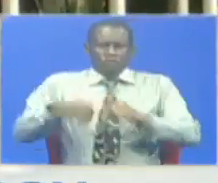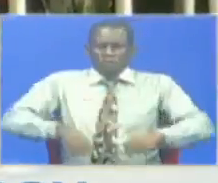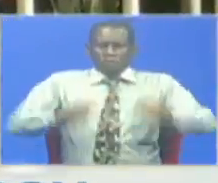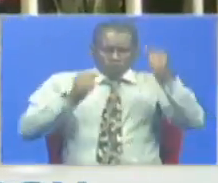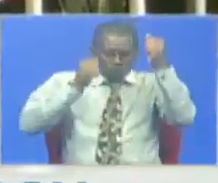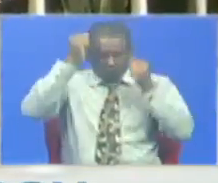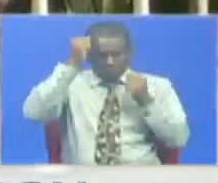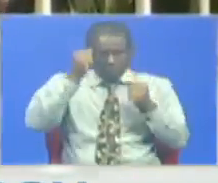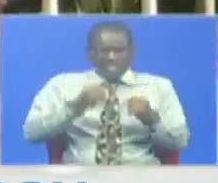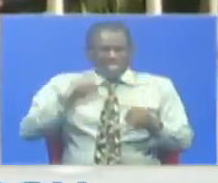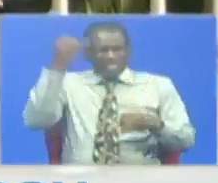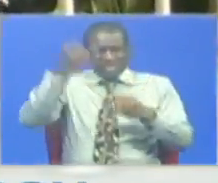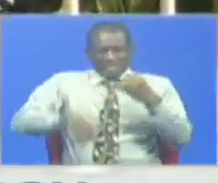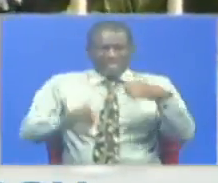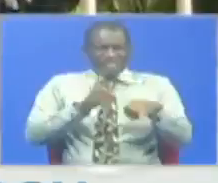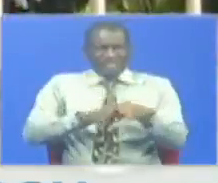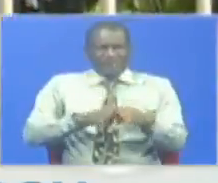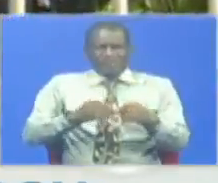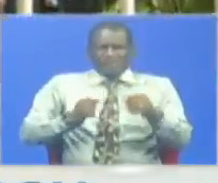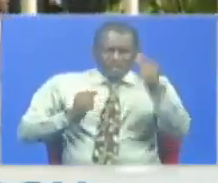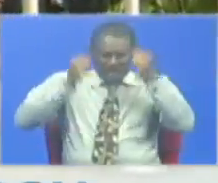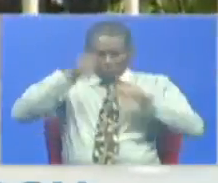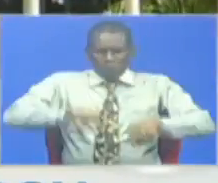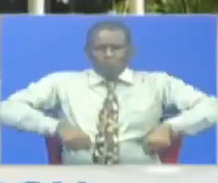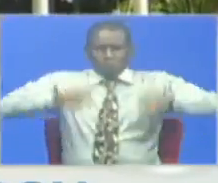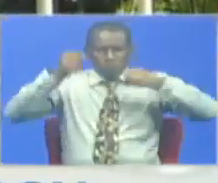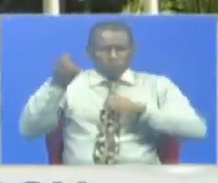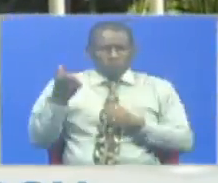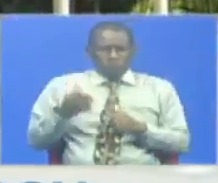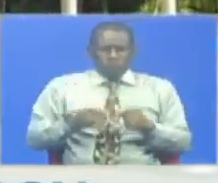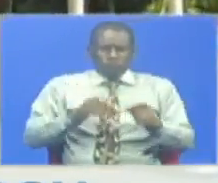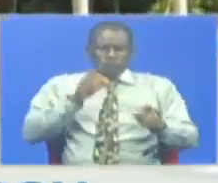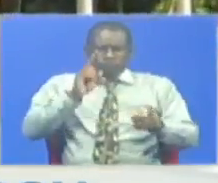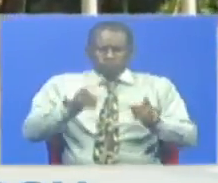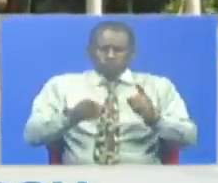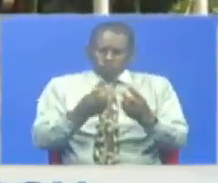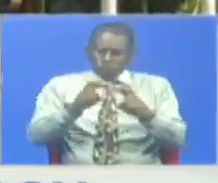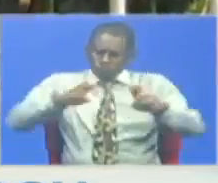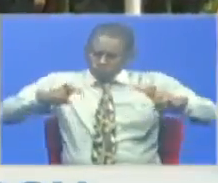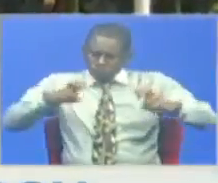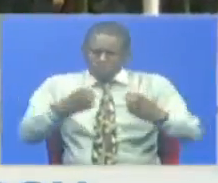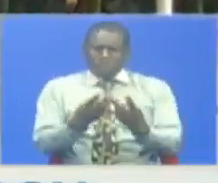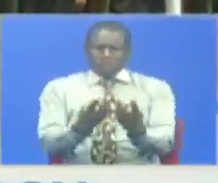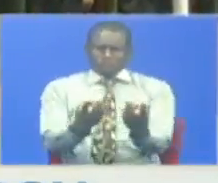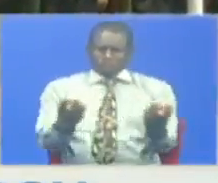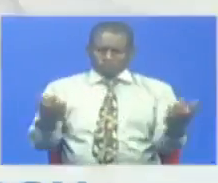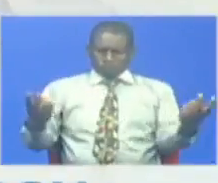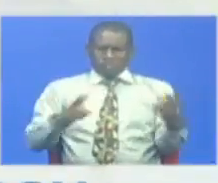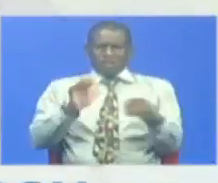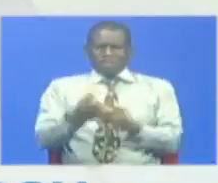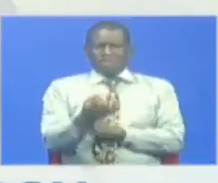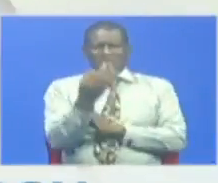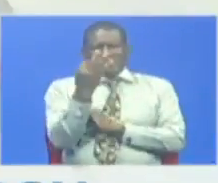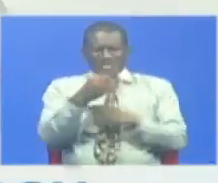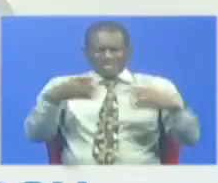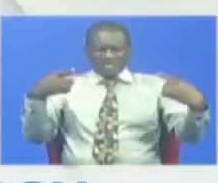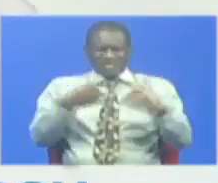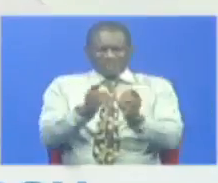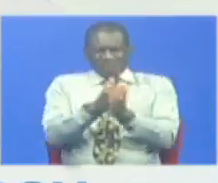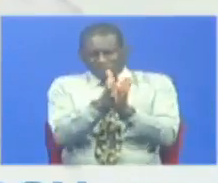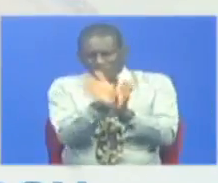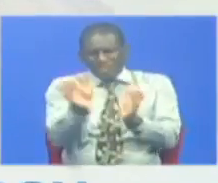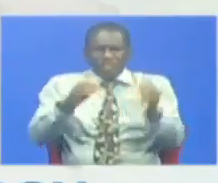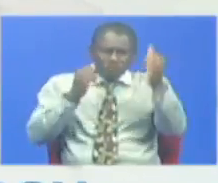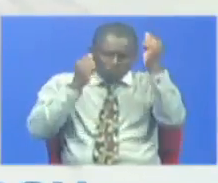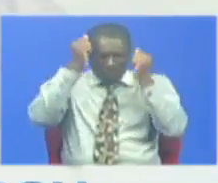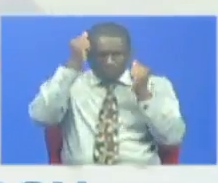For one last time, General Samson Mwathethe marched through a guard of honor mounted by the three disciplines of the Kenya Defense